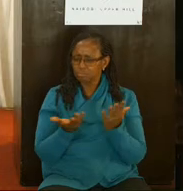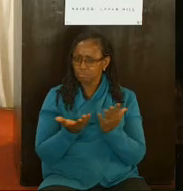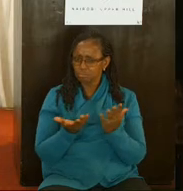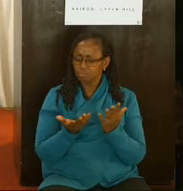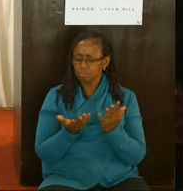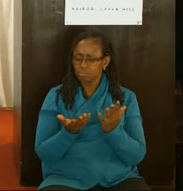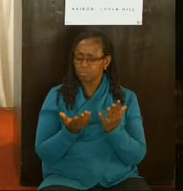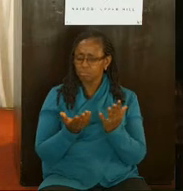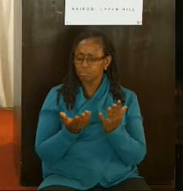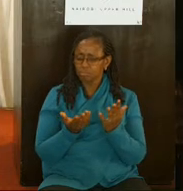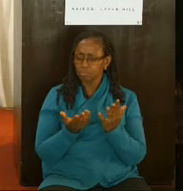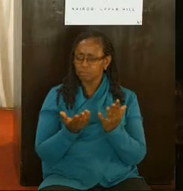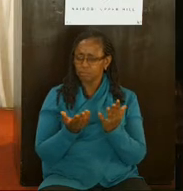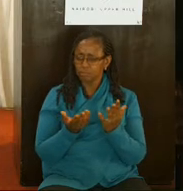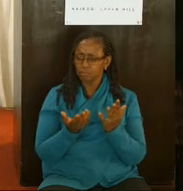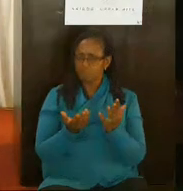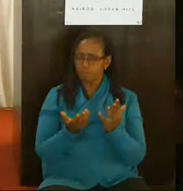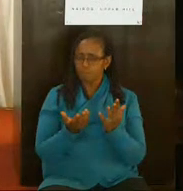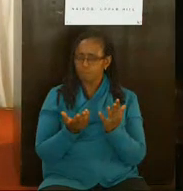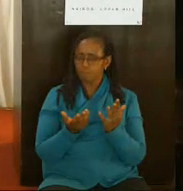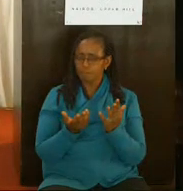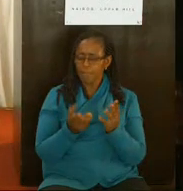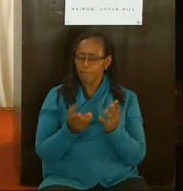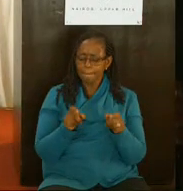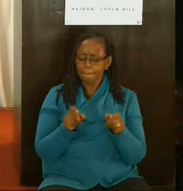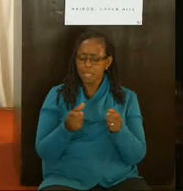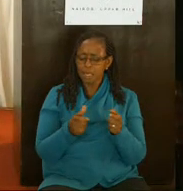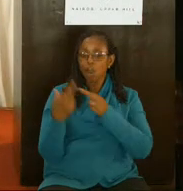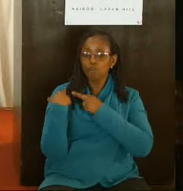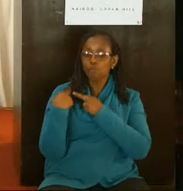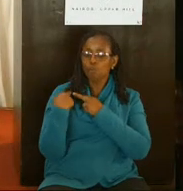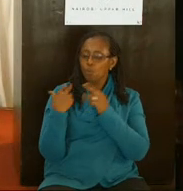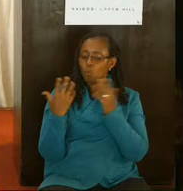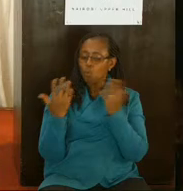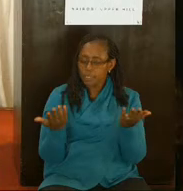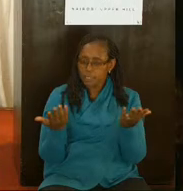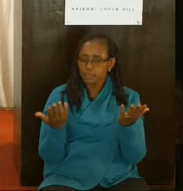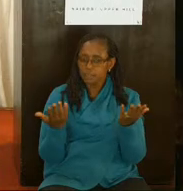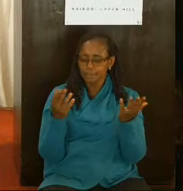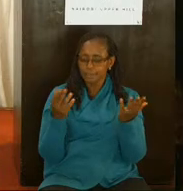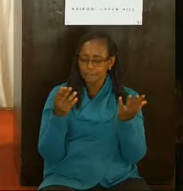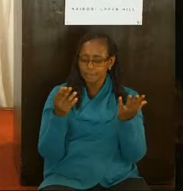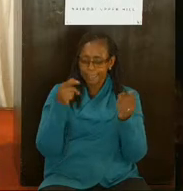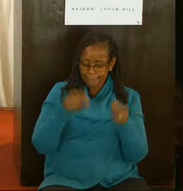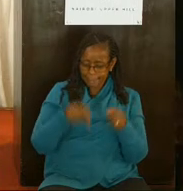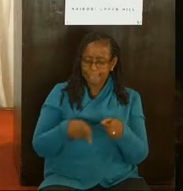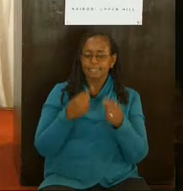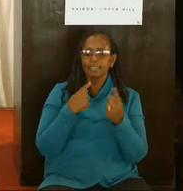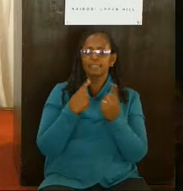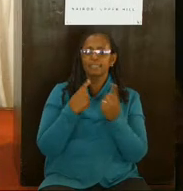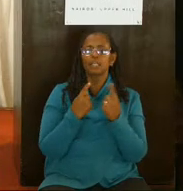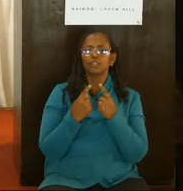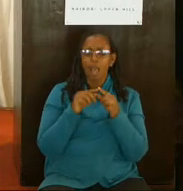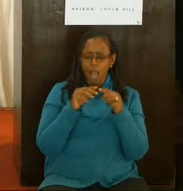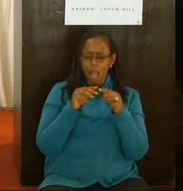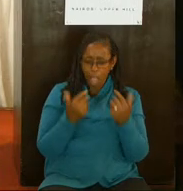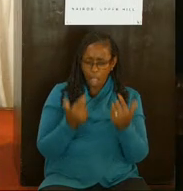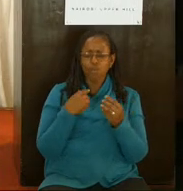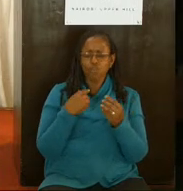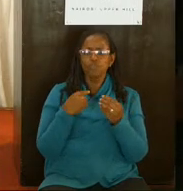would be the role of media in this whole conversation how do you create a value-driven